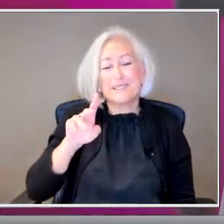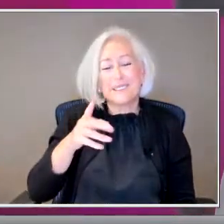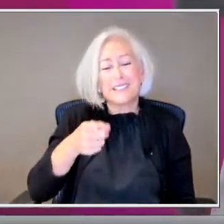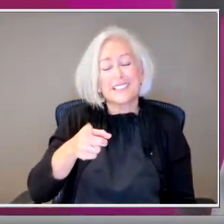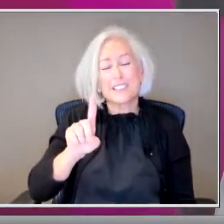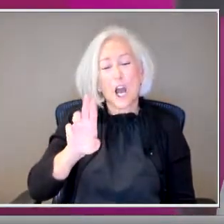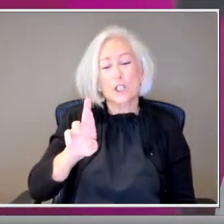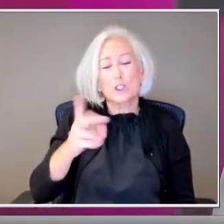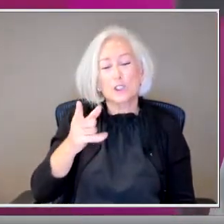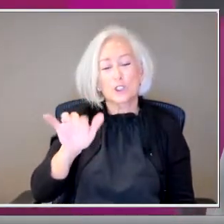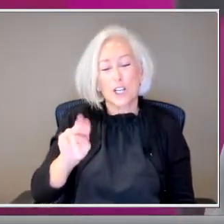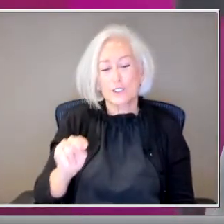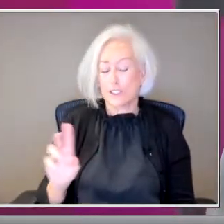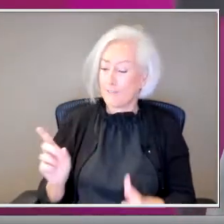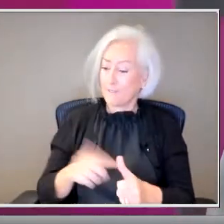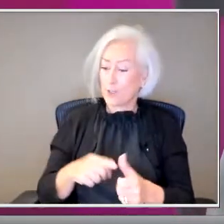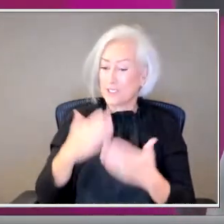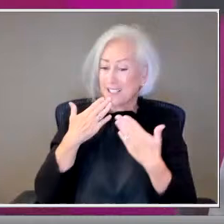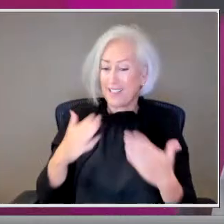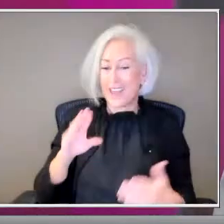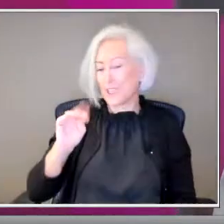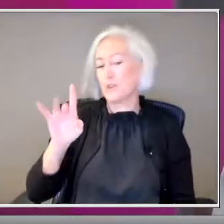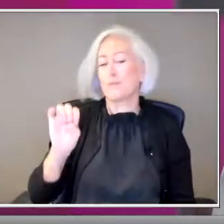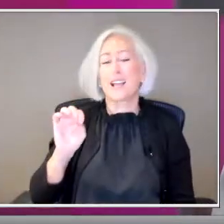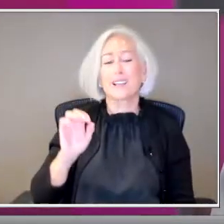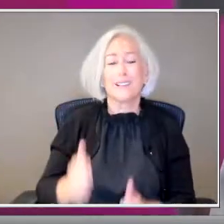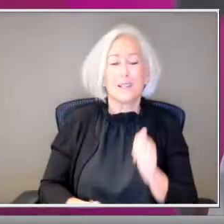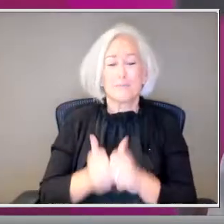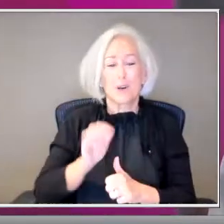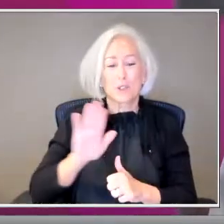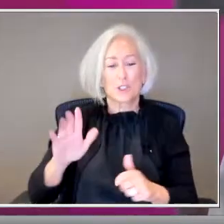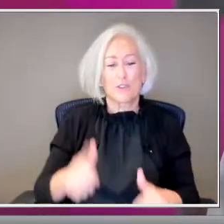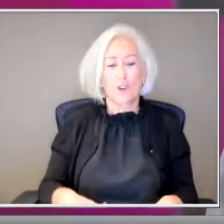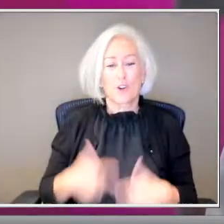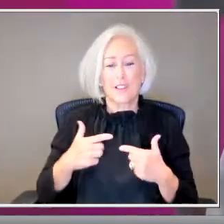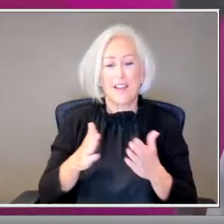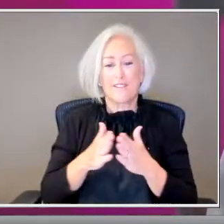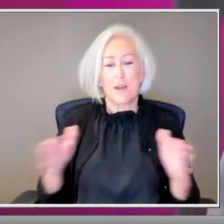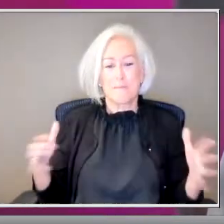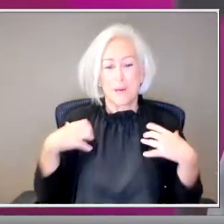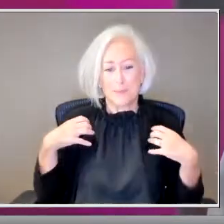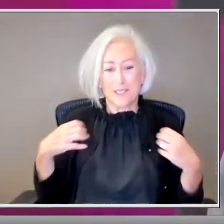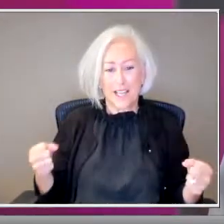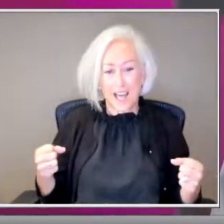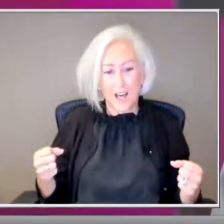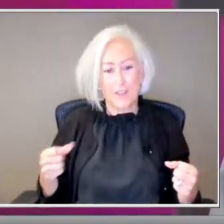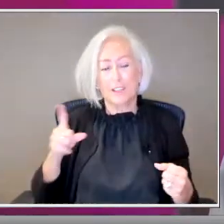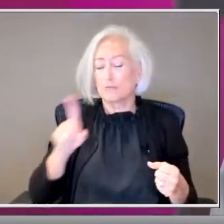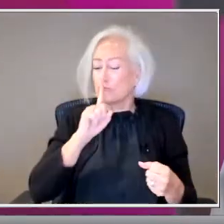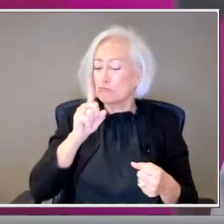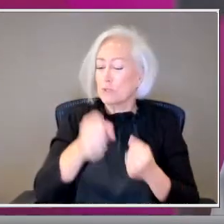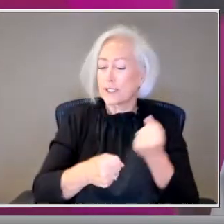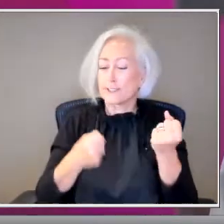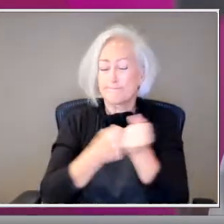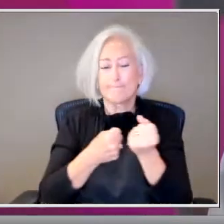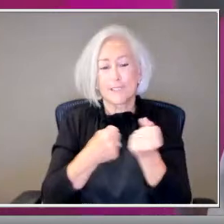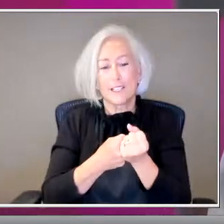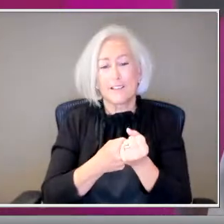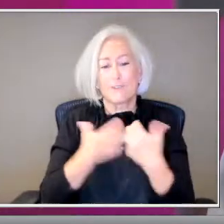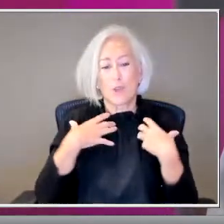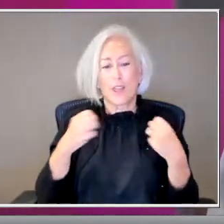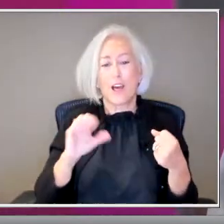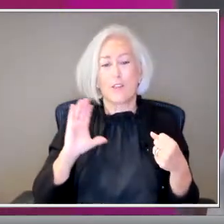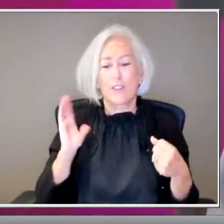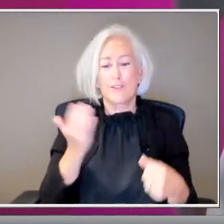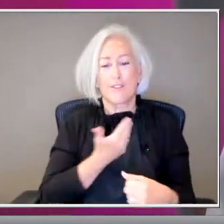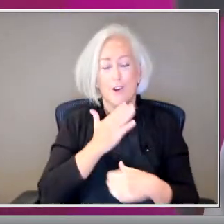thank you to Mike, obviously. She spent much of her life in public health and has been such a tremendous advocate for health of our country and health of the people